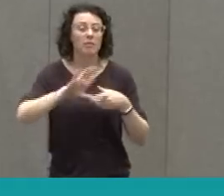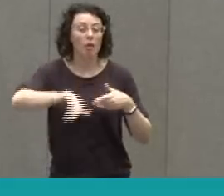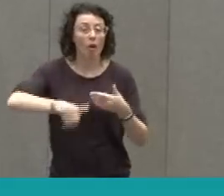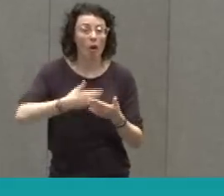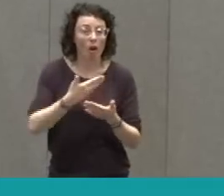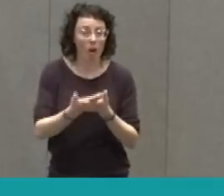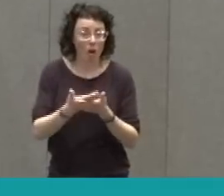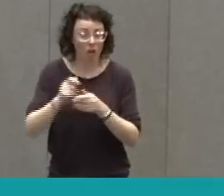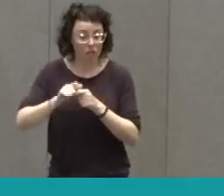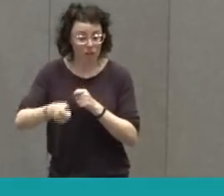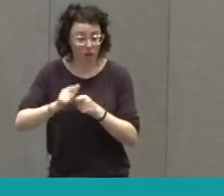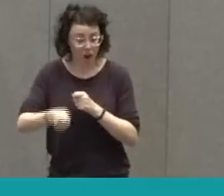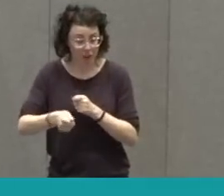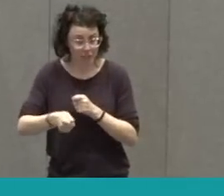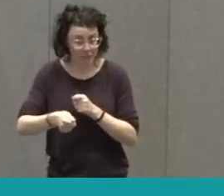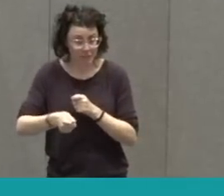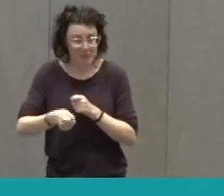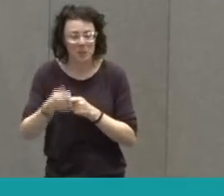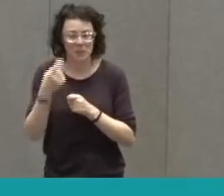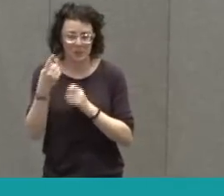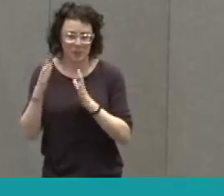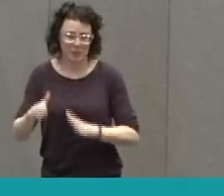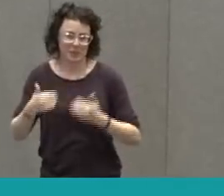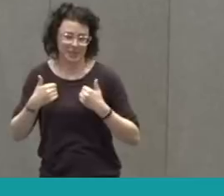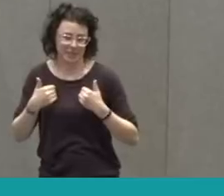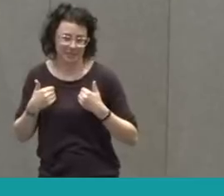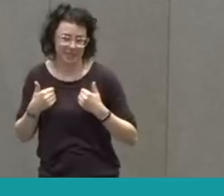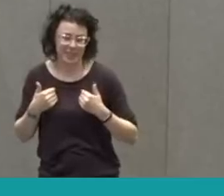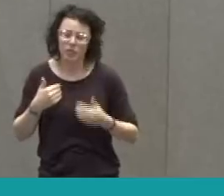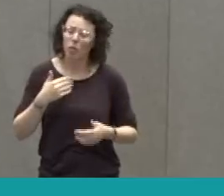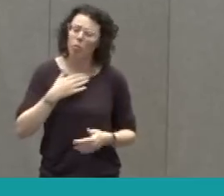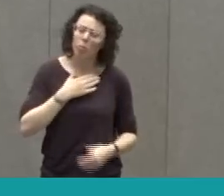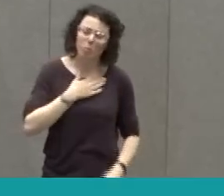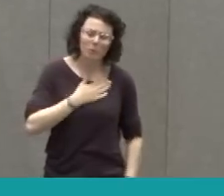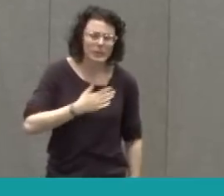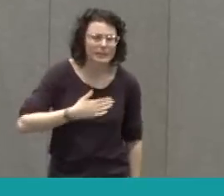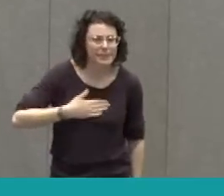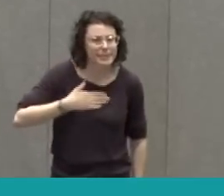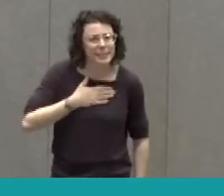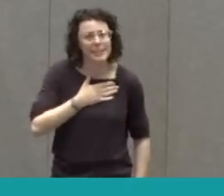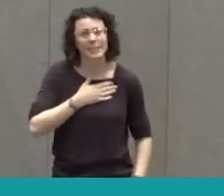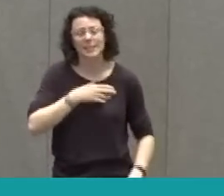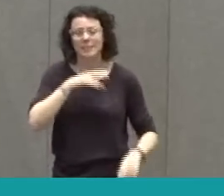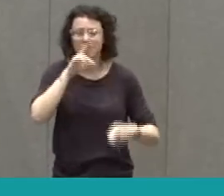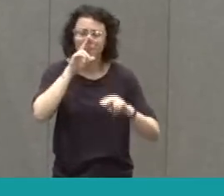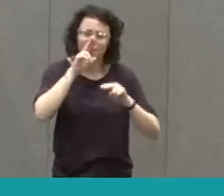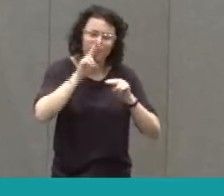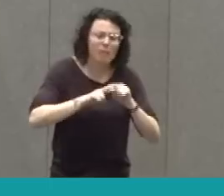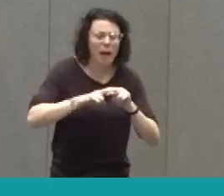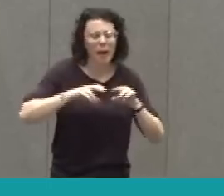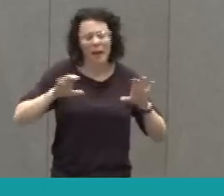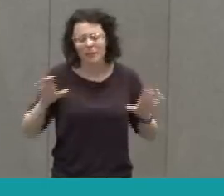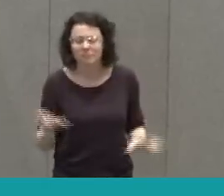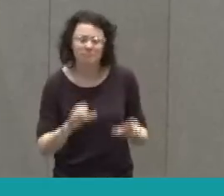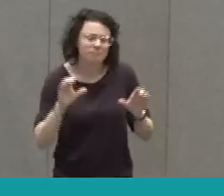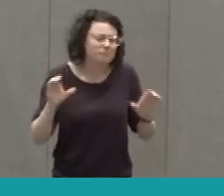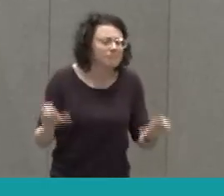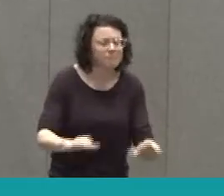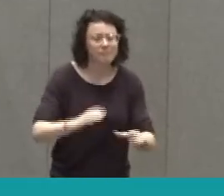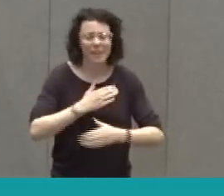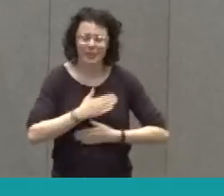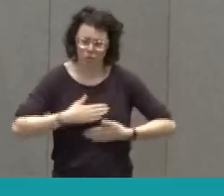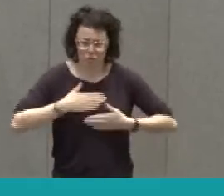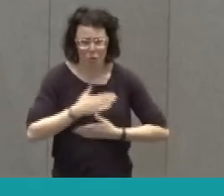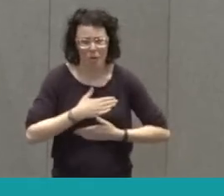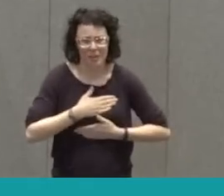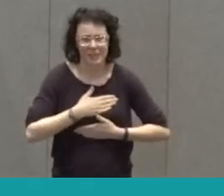War. Please have fun and enjoy that game. I have always used that one with my kiddos when we